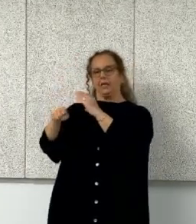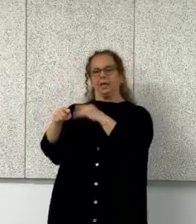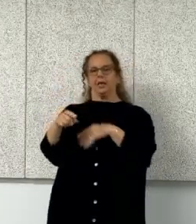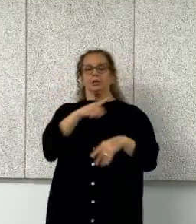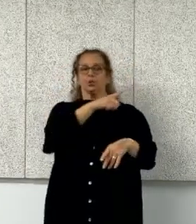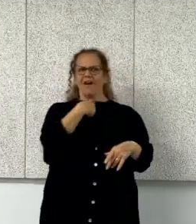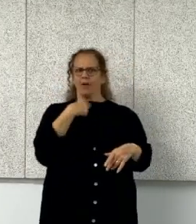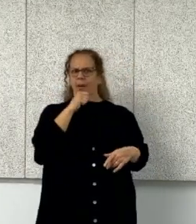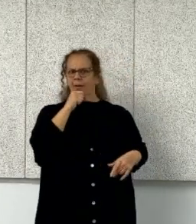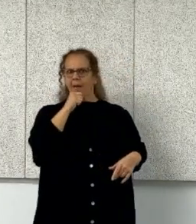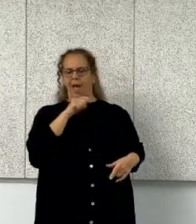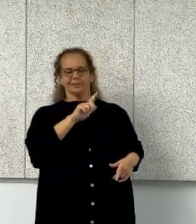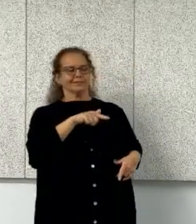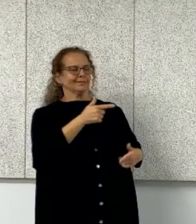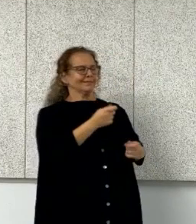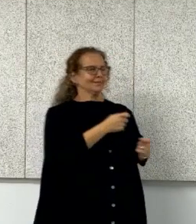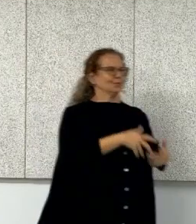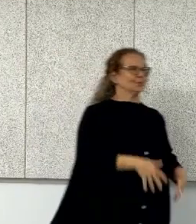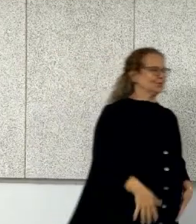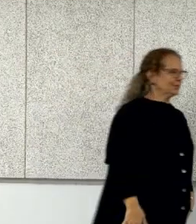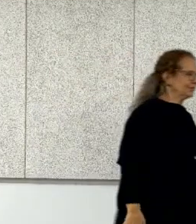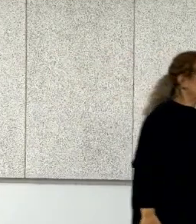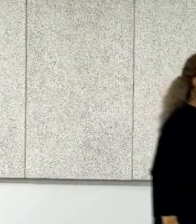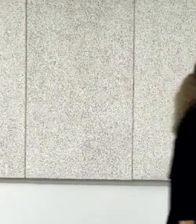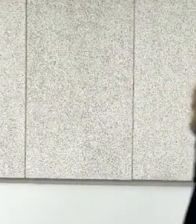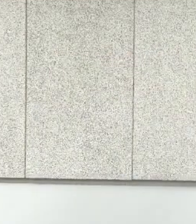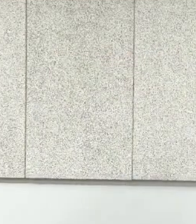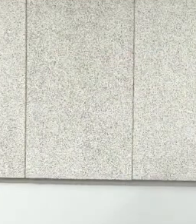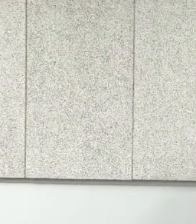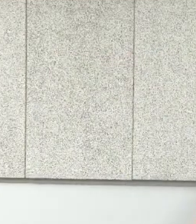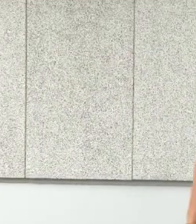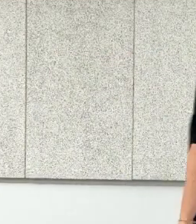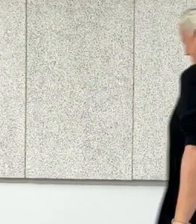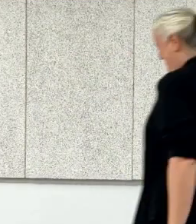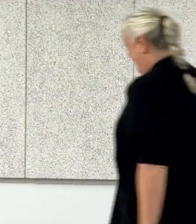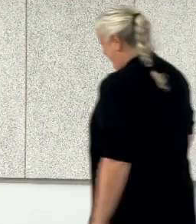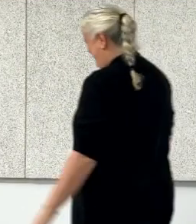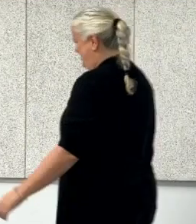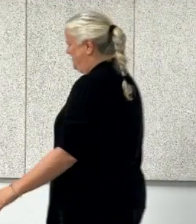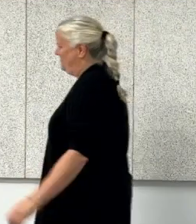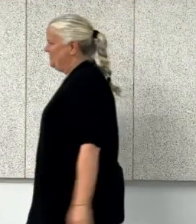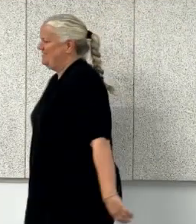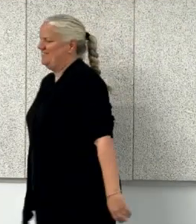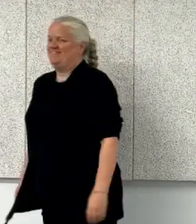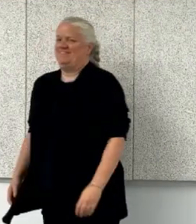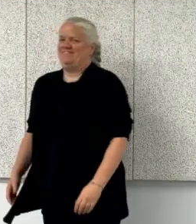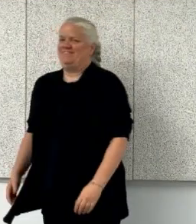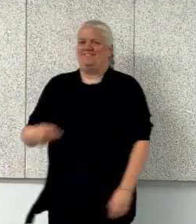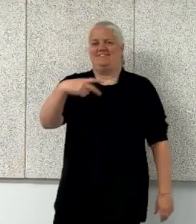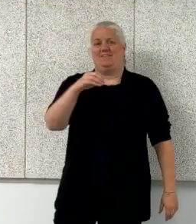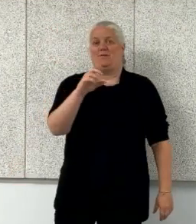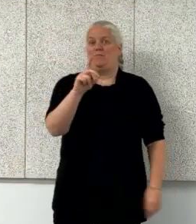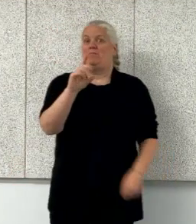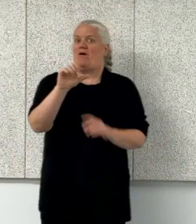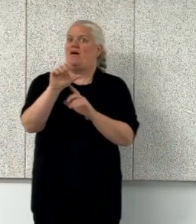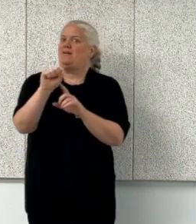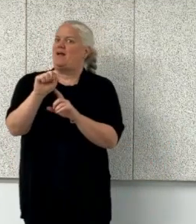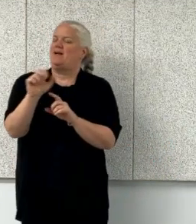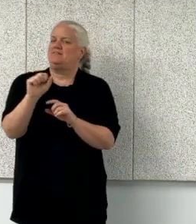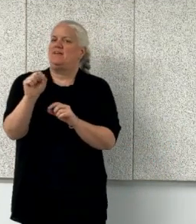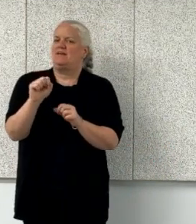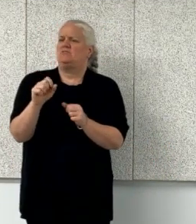podcast? Right. I really want to subscribe. I don't know why this feels so radical to me, but I'm like, oh yes to all of those things, except I always think about them